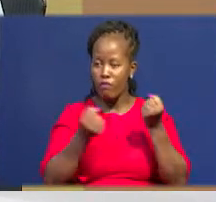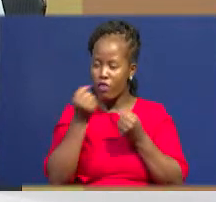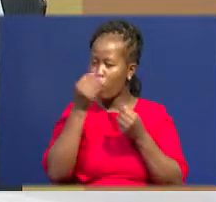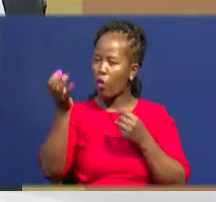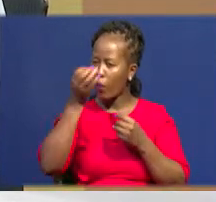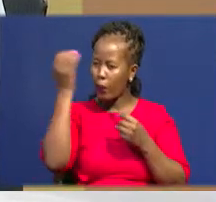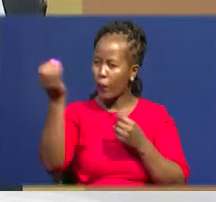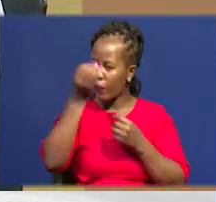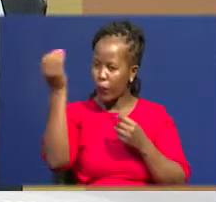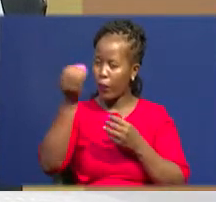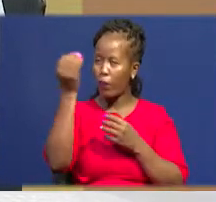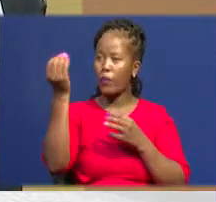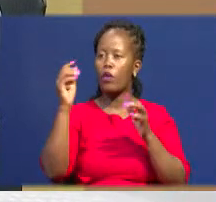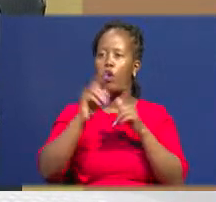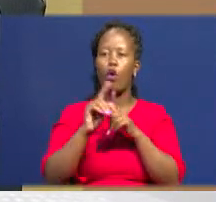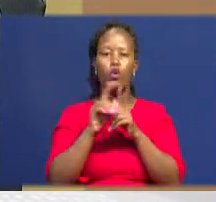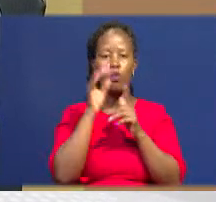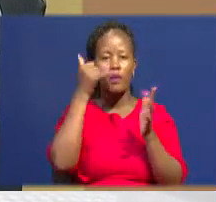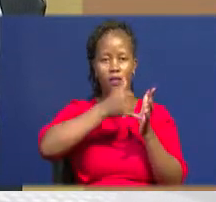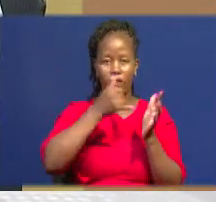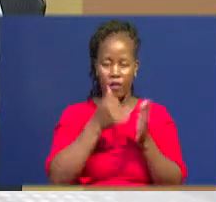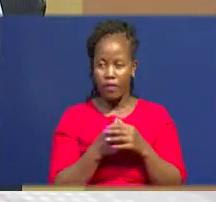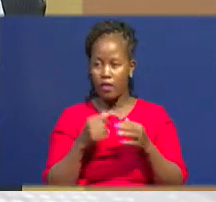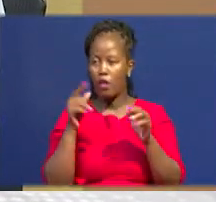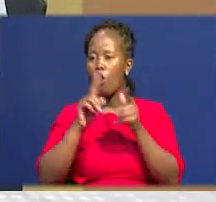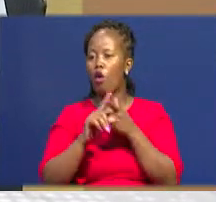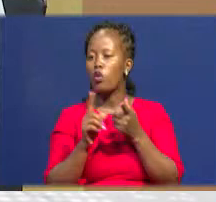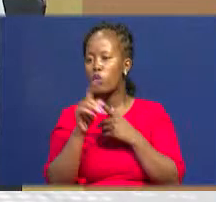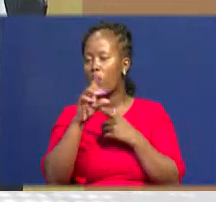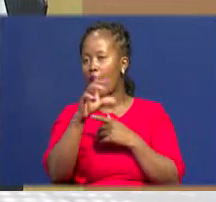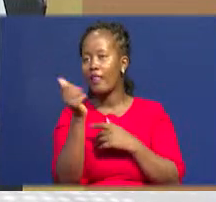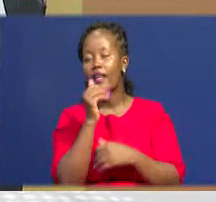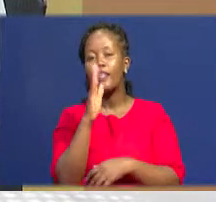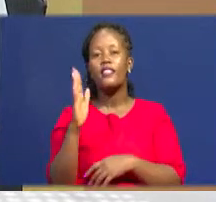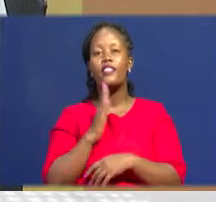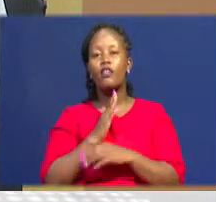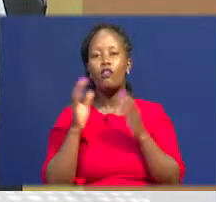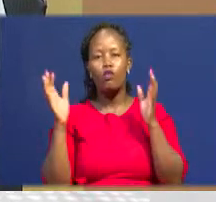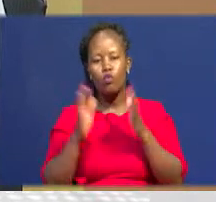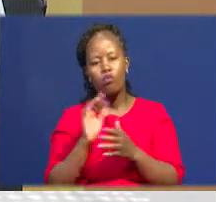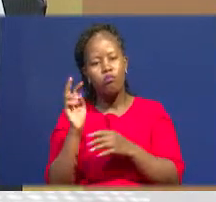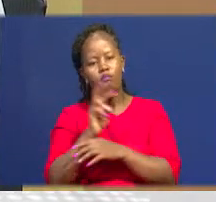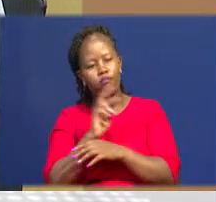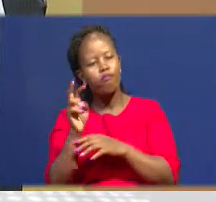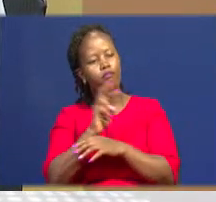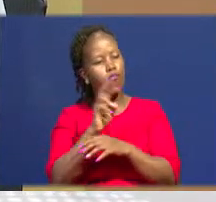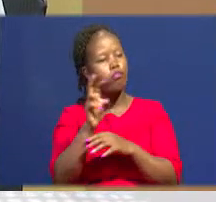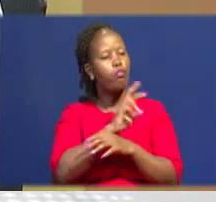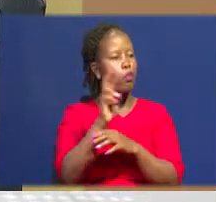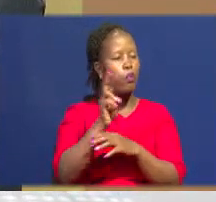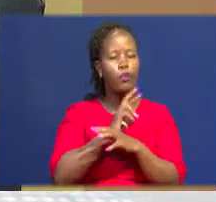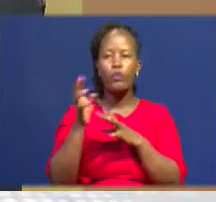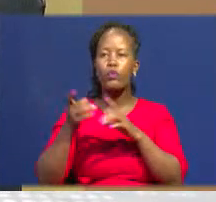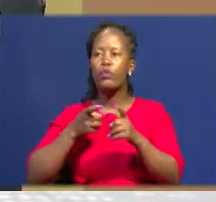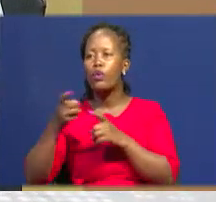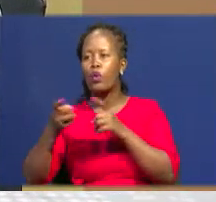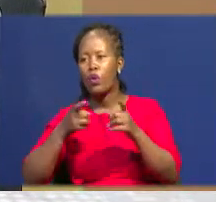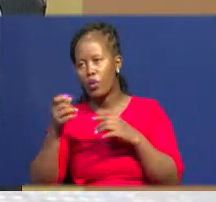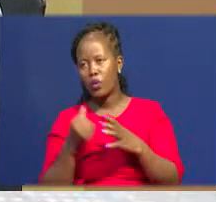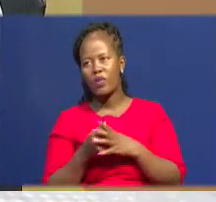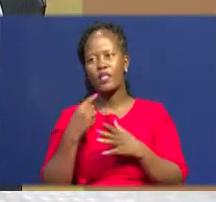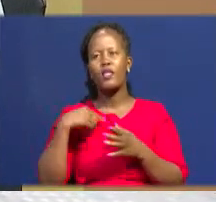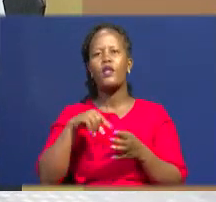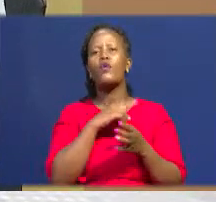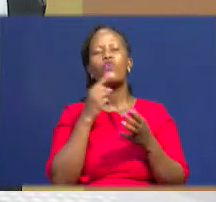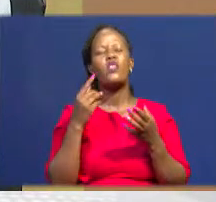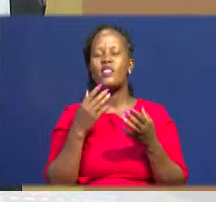until after the spectators leave. Mm. We have security team moving around to control. So we encourage, in fact, we